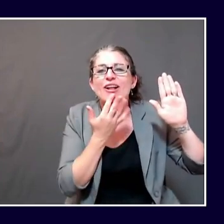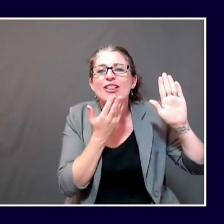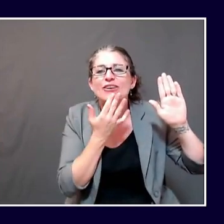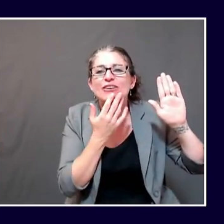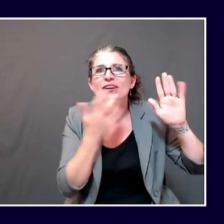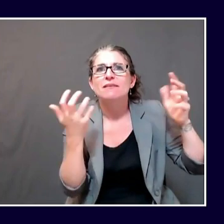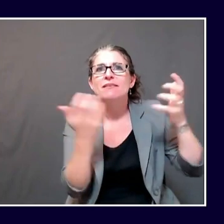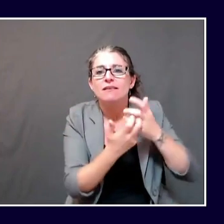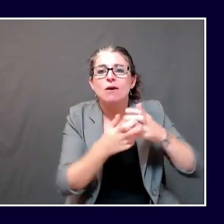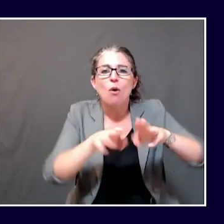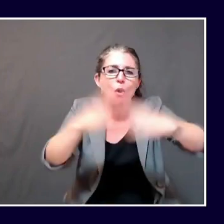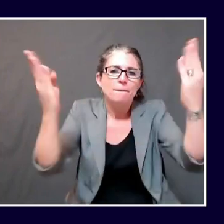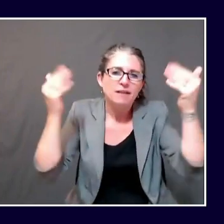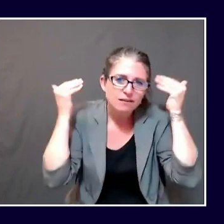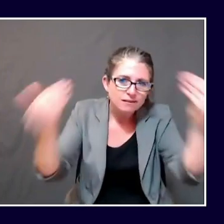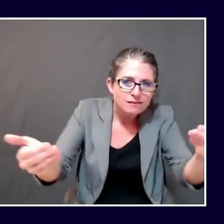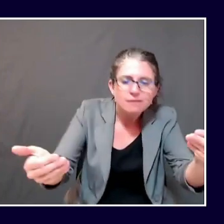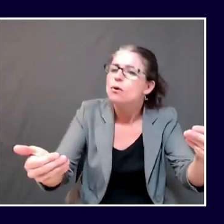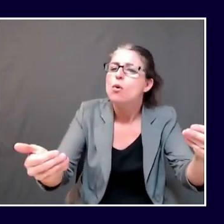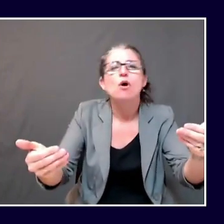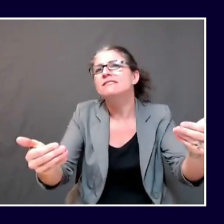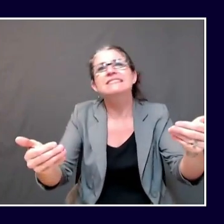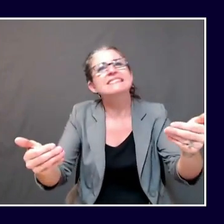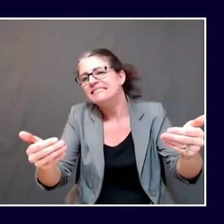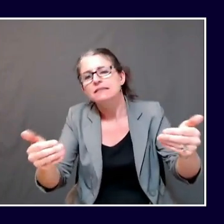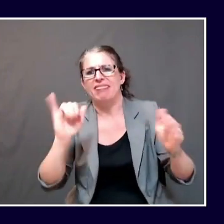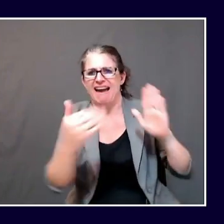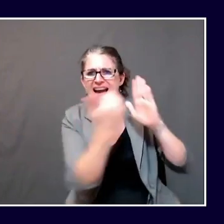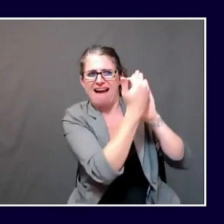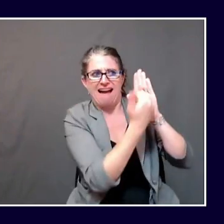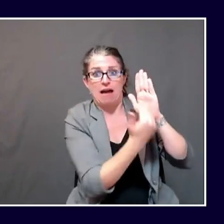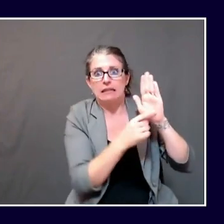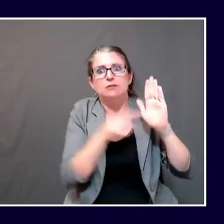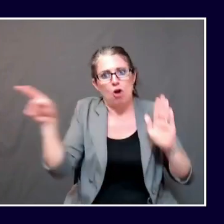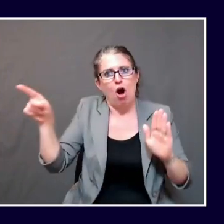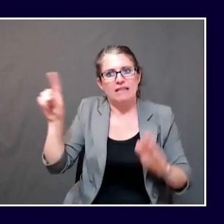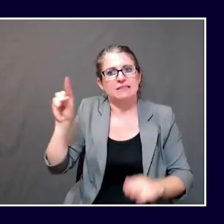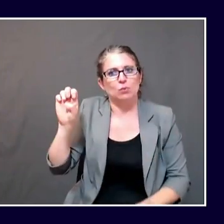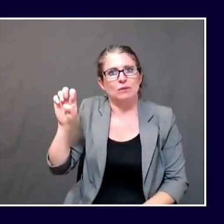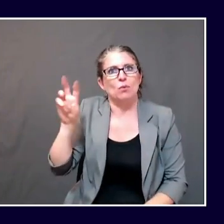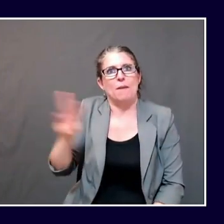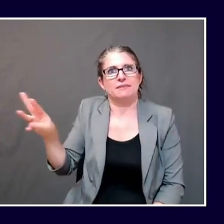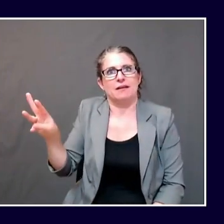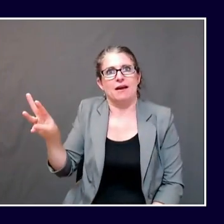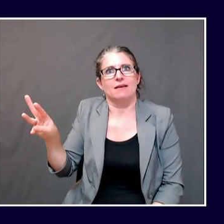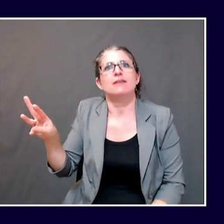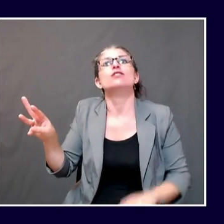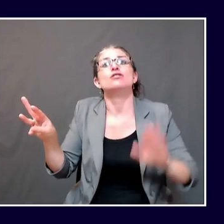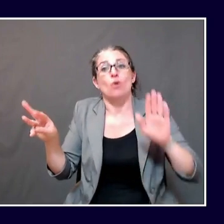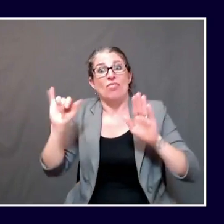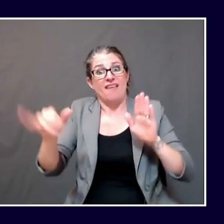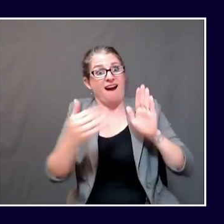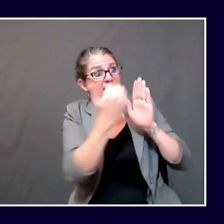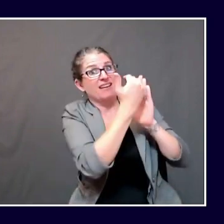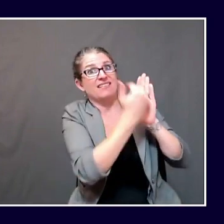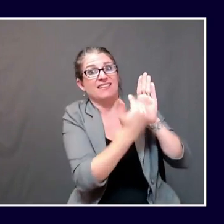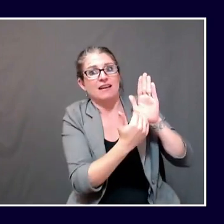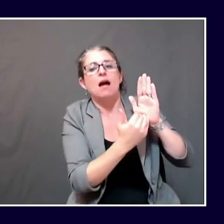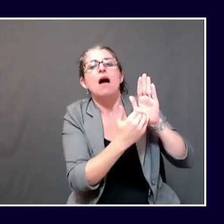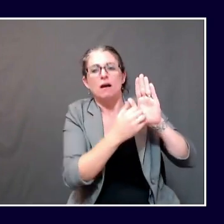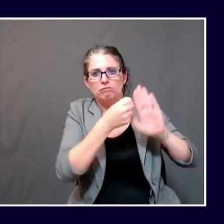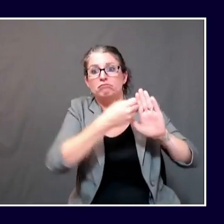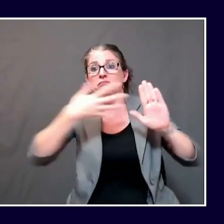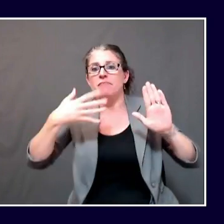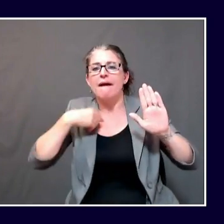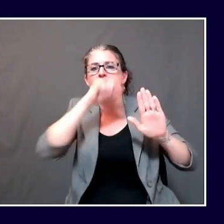That's where this dashboard will be posted hopefully soon. Okay, thank you. And my follow-up question is, well, it's